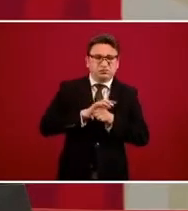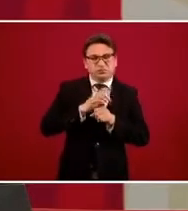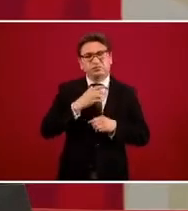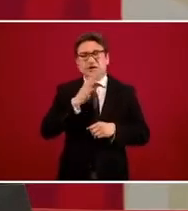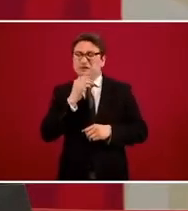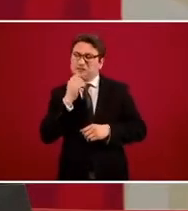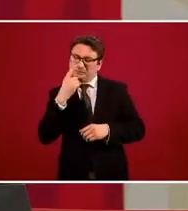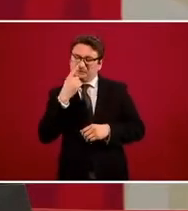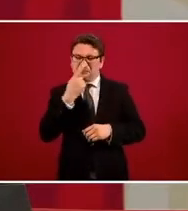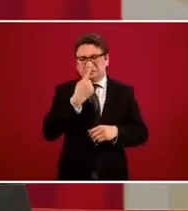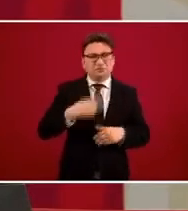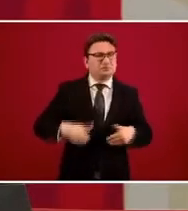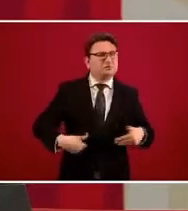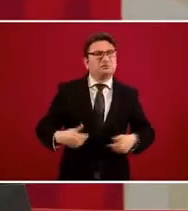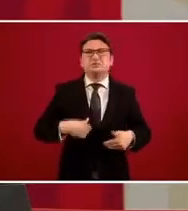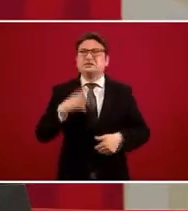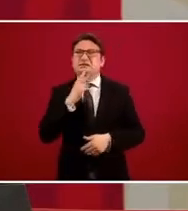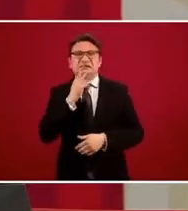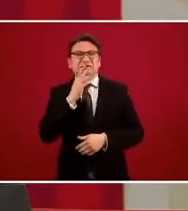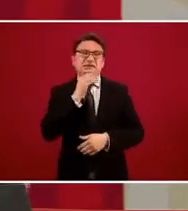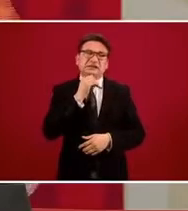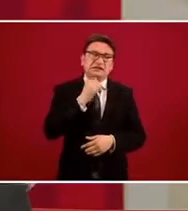respiratory insufficiency, meaning